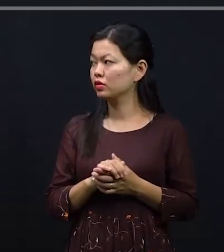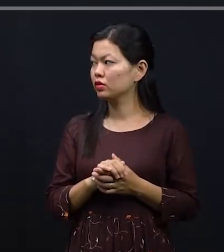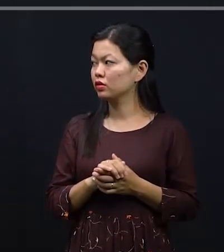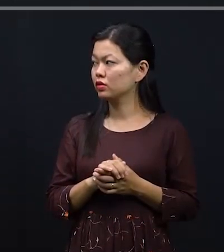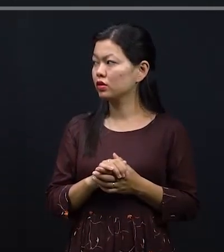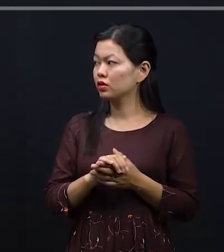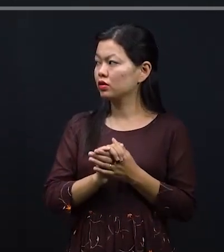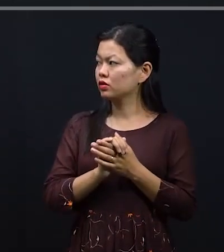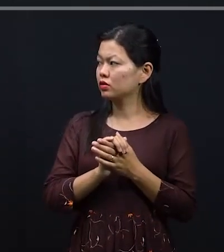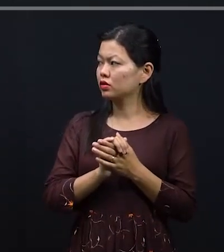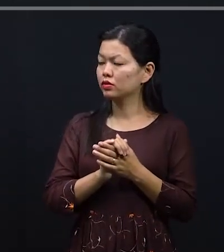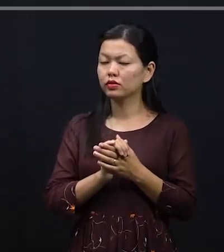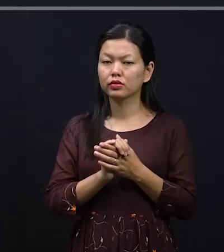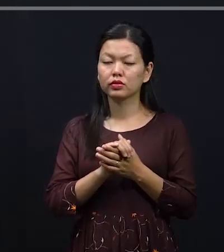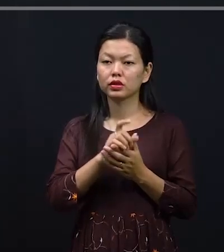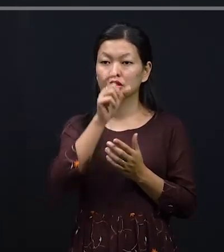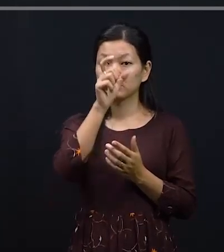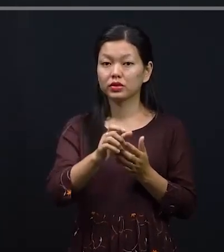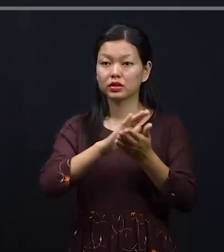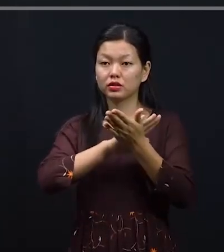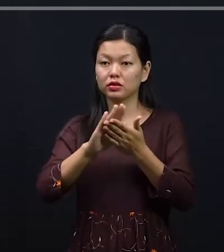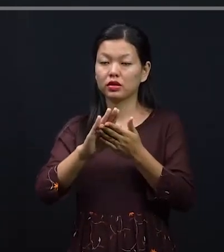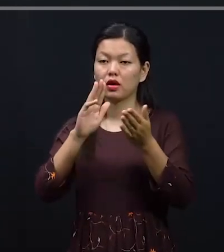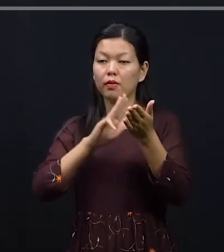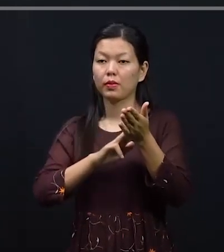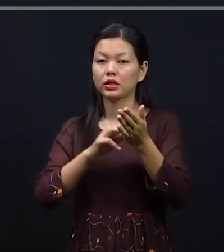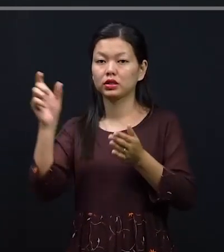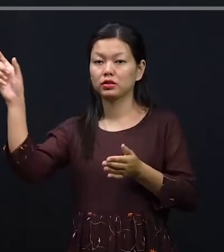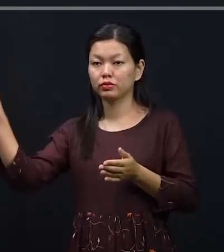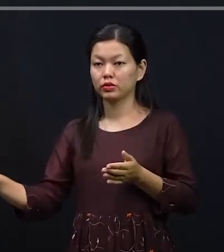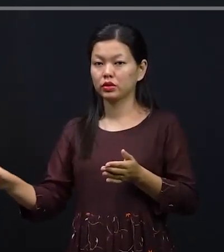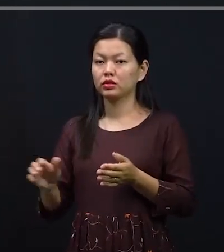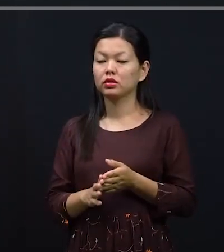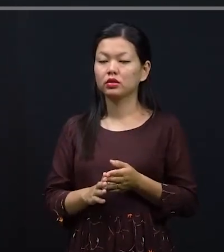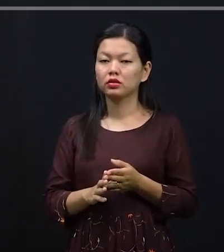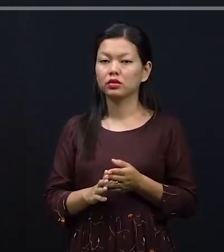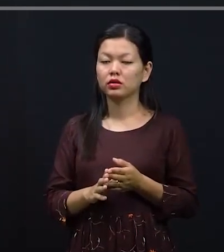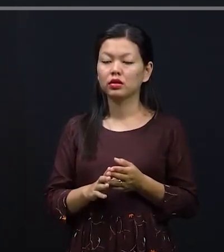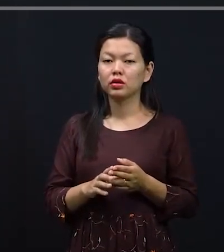and Martha Chase, they performed the experiment using the